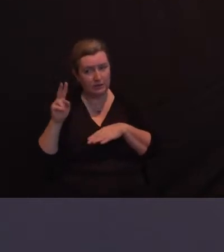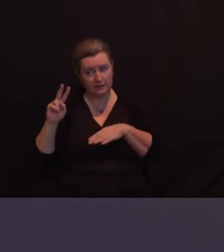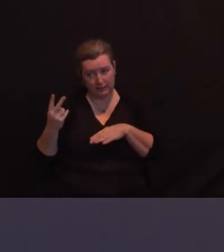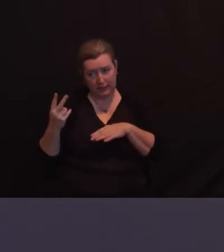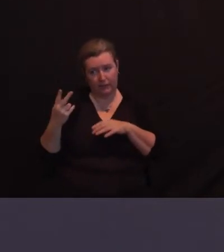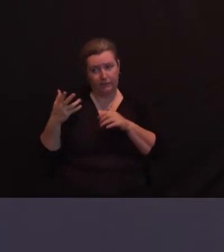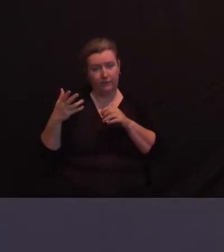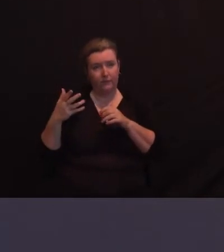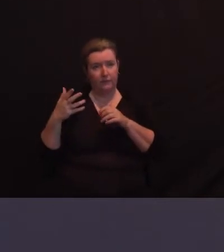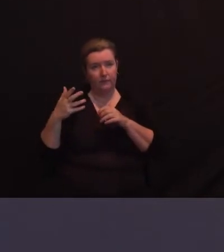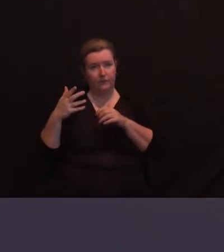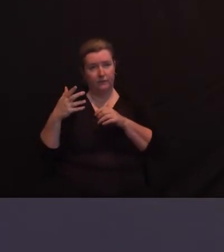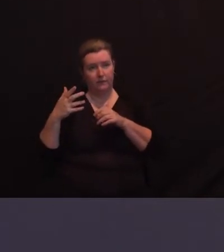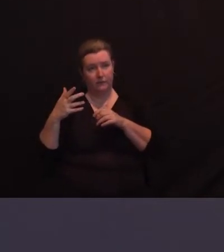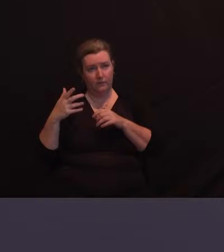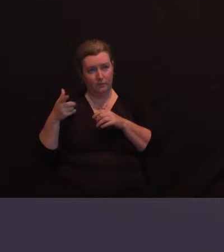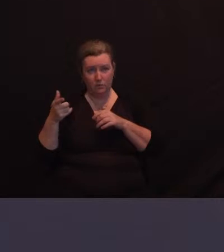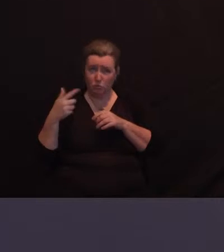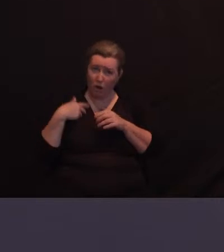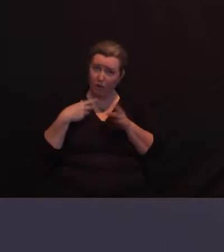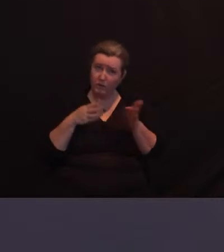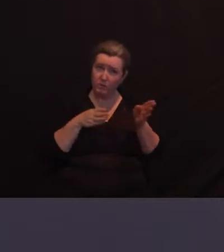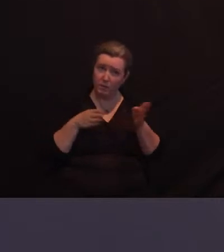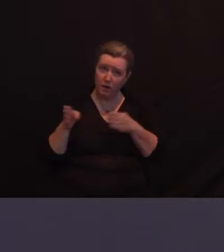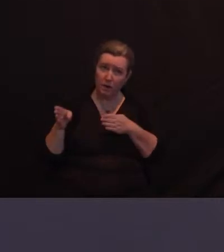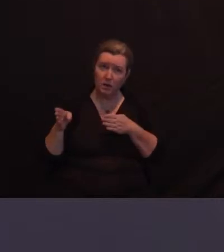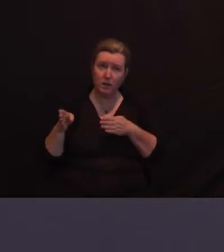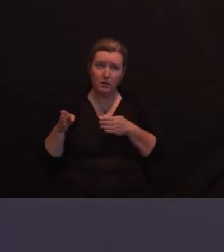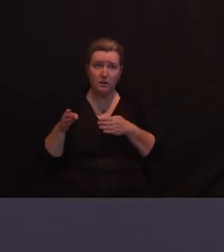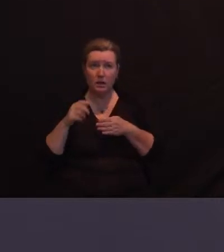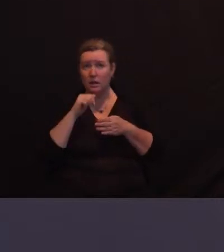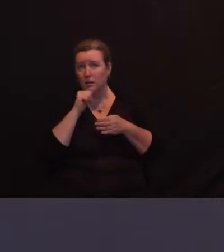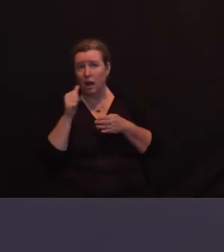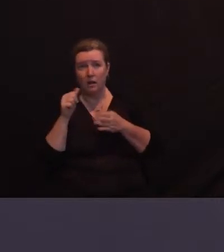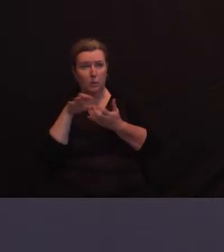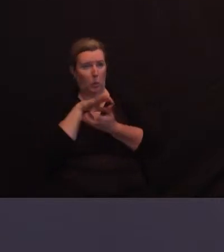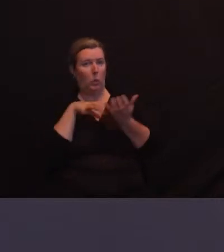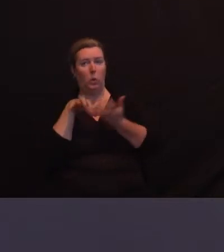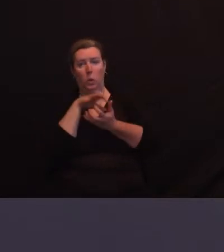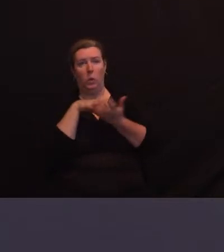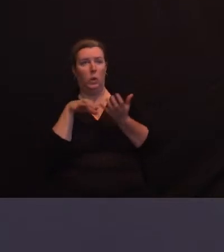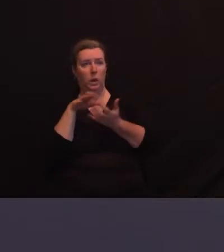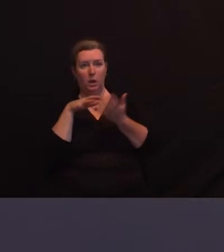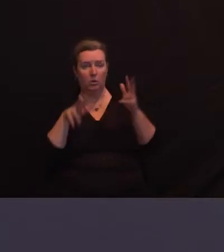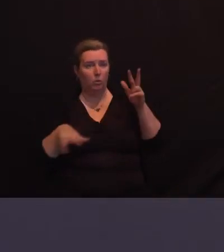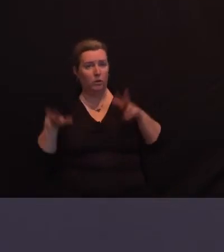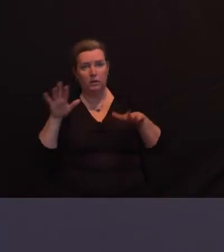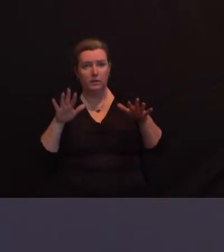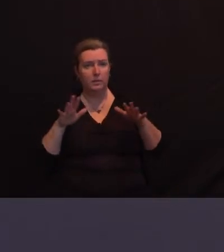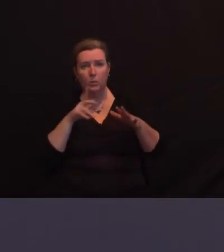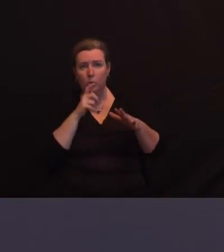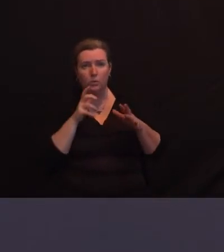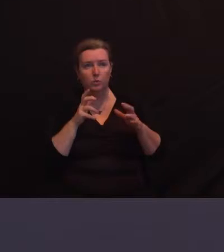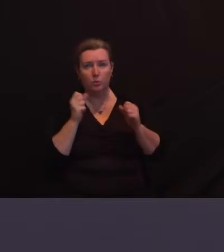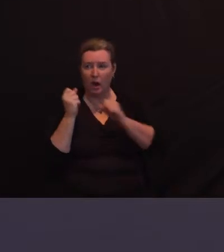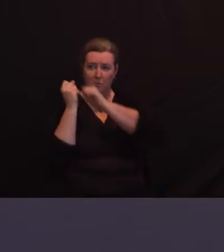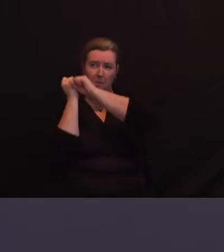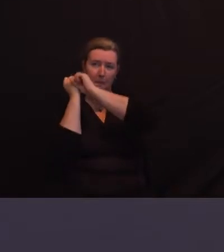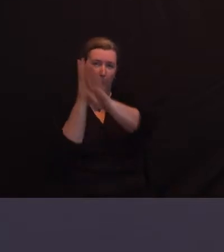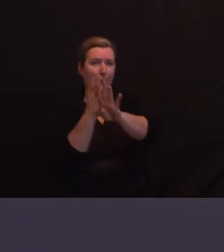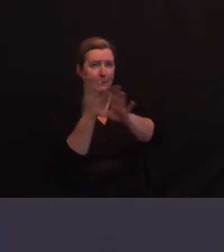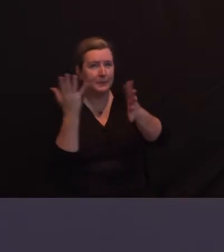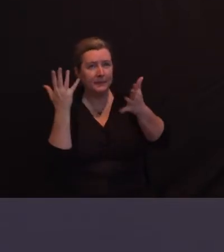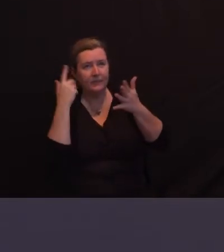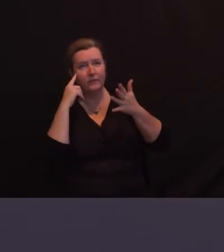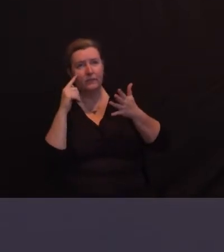in place so that it will not be a mad scramble where people will be trying to get the booster and now they're going to have to wait 6 weeks